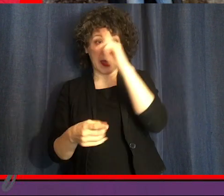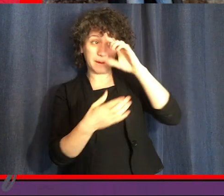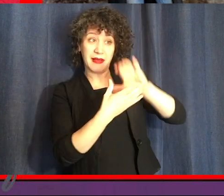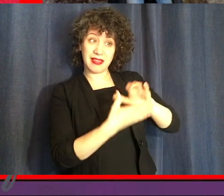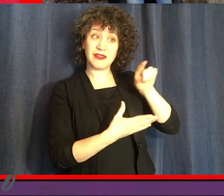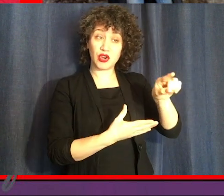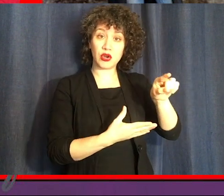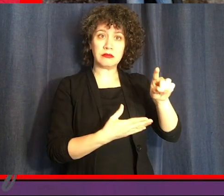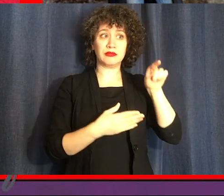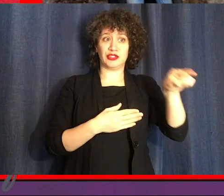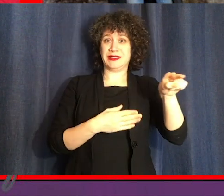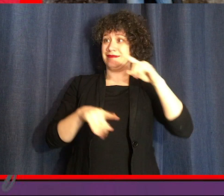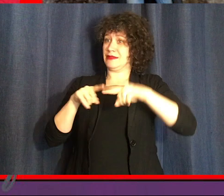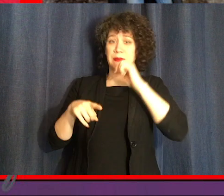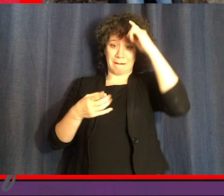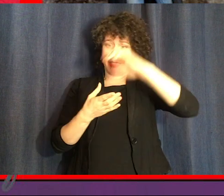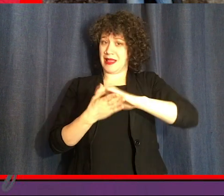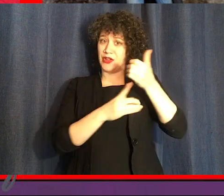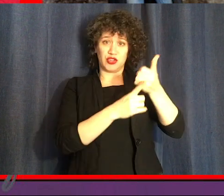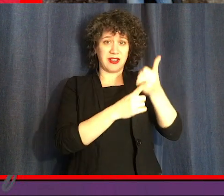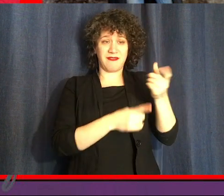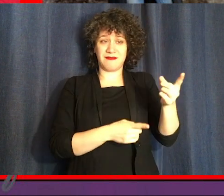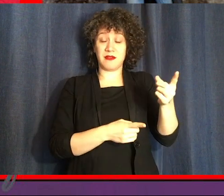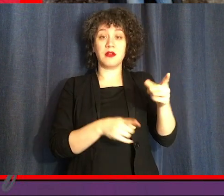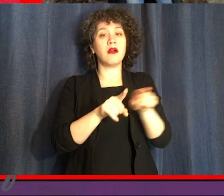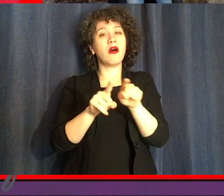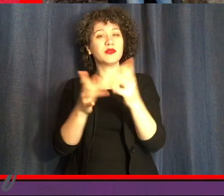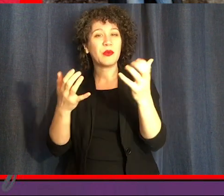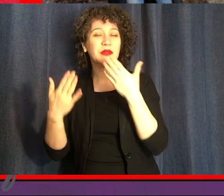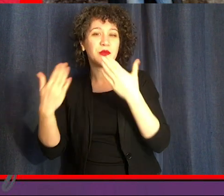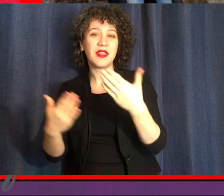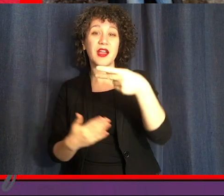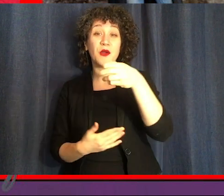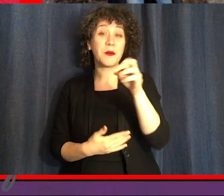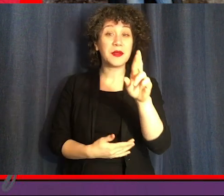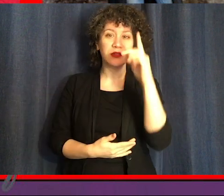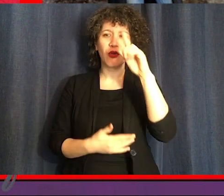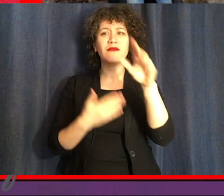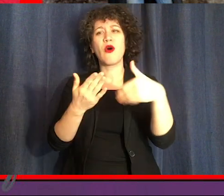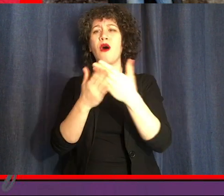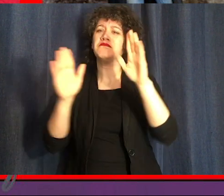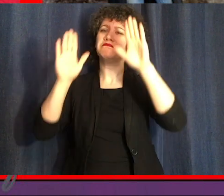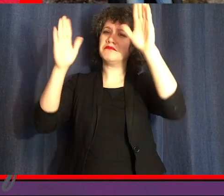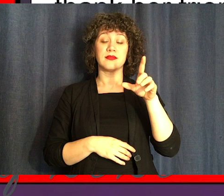herself. She would also like to thank her peers for all the amazing things we have done on this